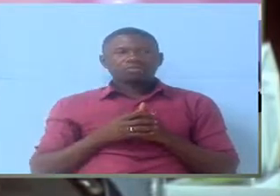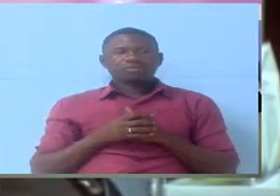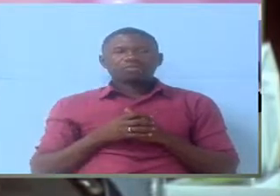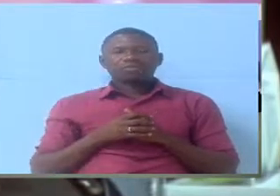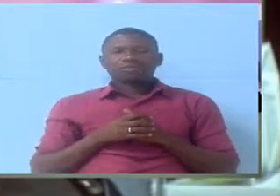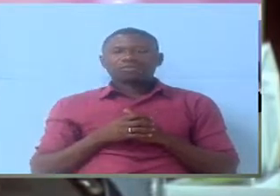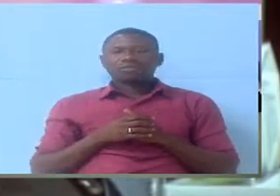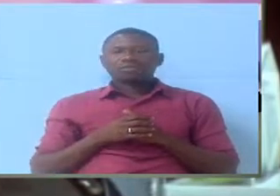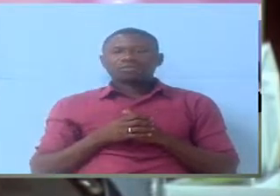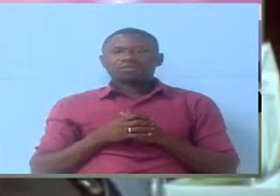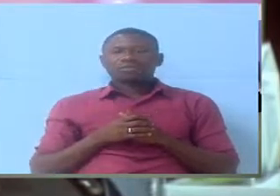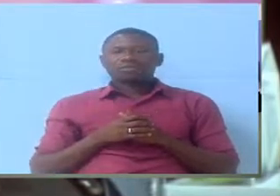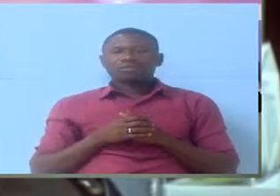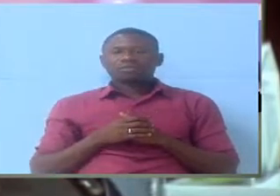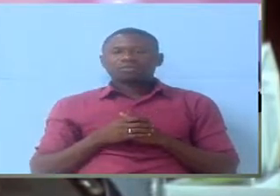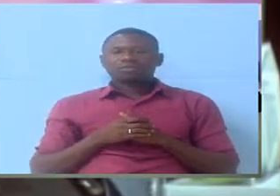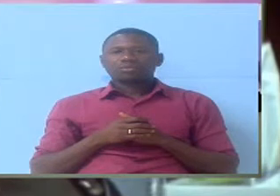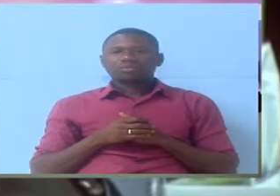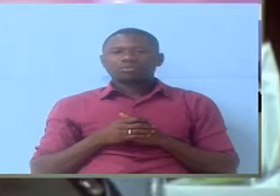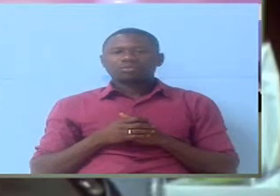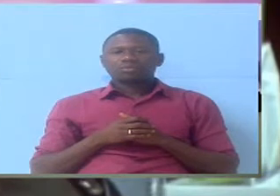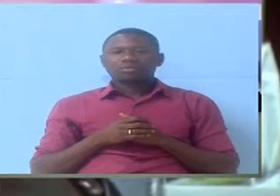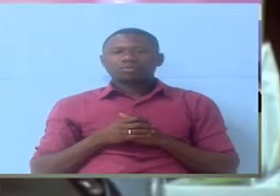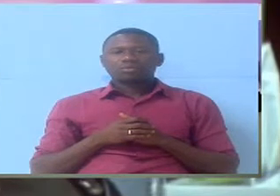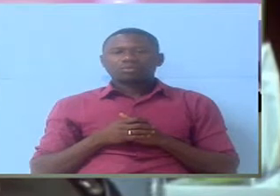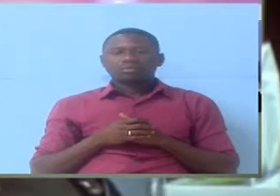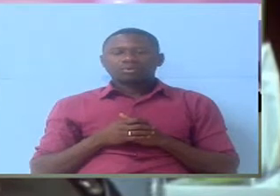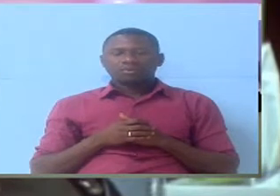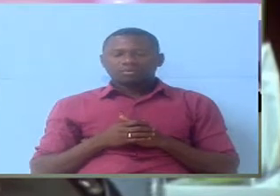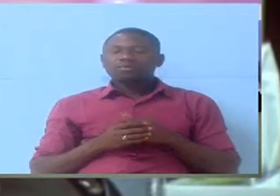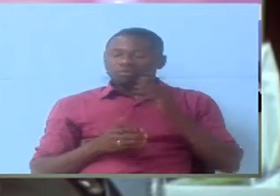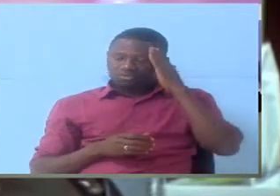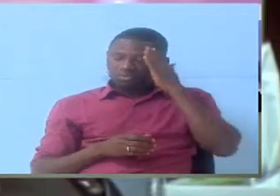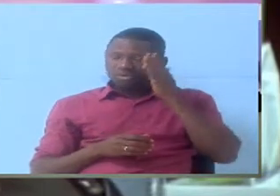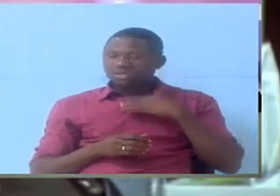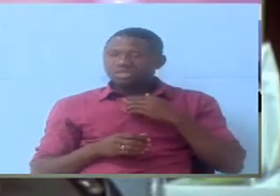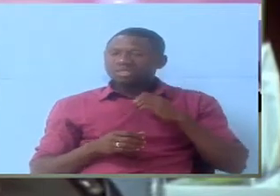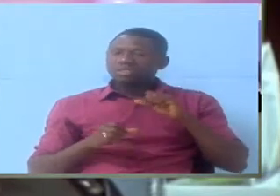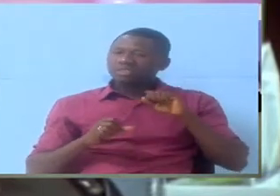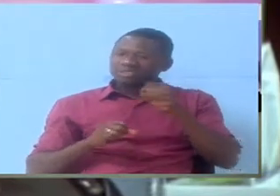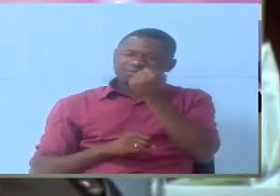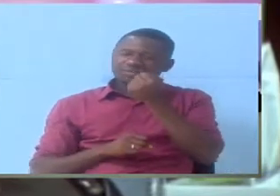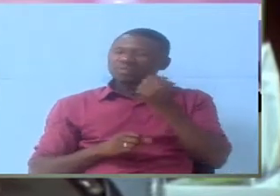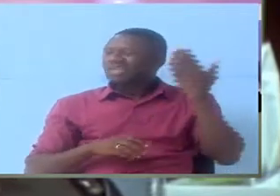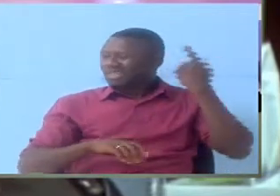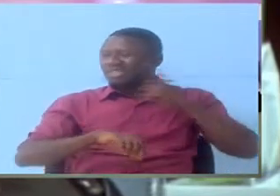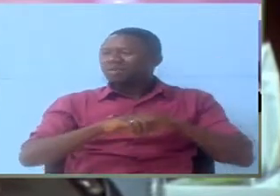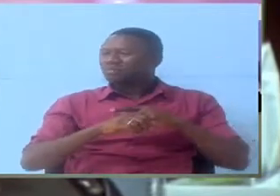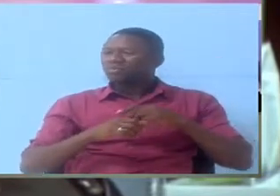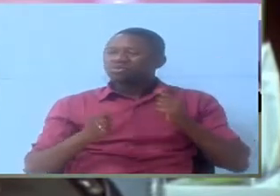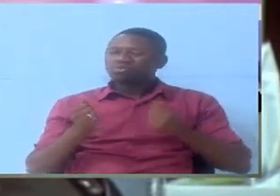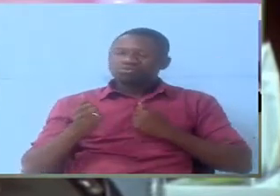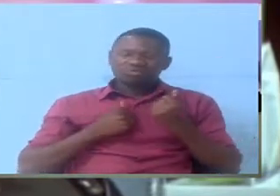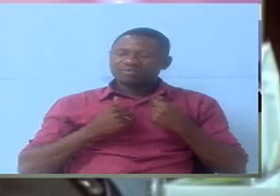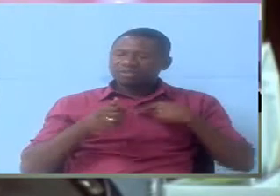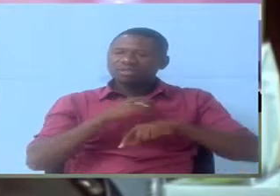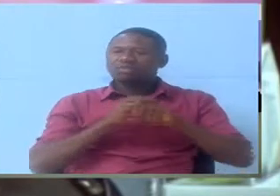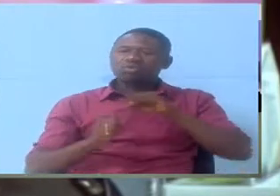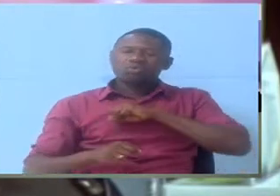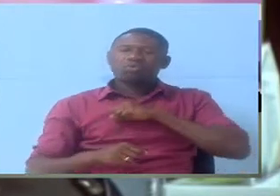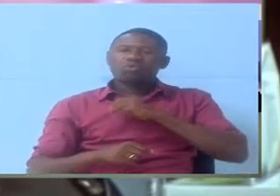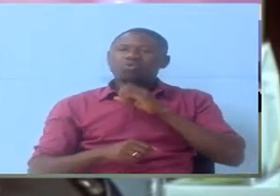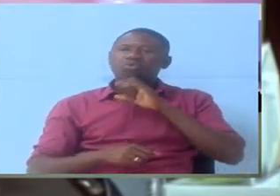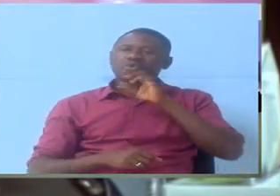kana fitno kana wule. Notwithstanding the difficulties at home, ano bukan kolya kul mi alanko wole be ke ke